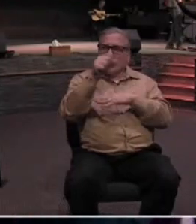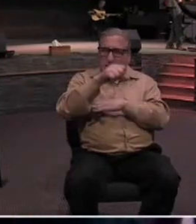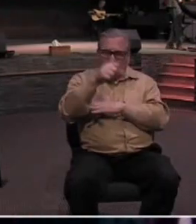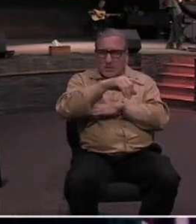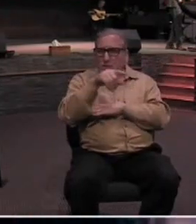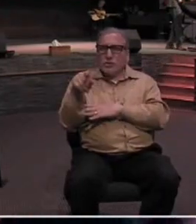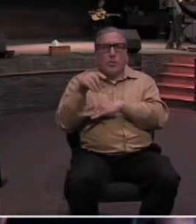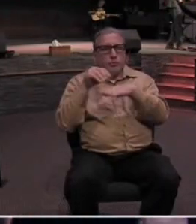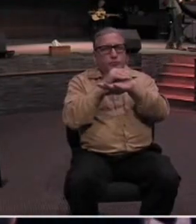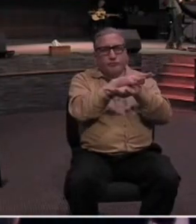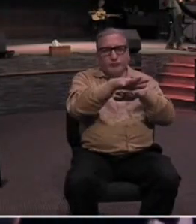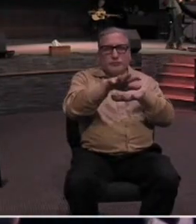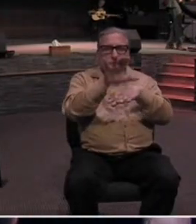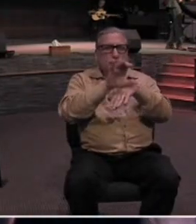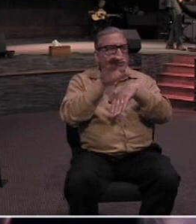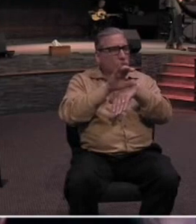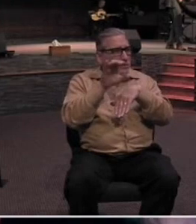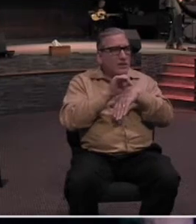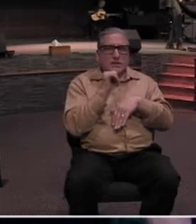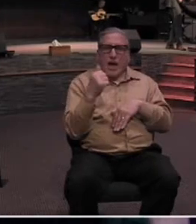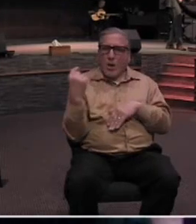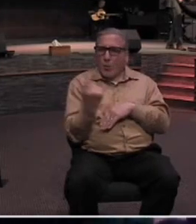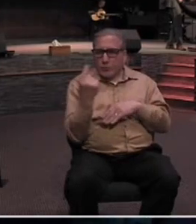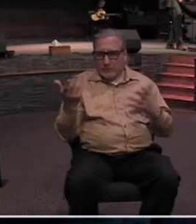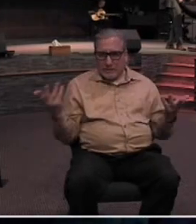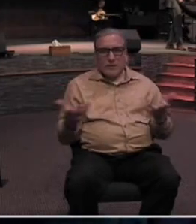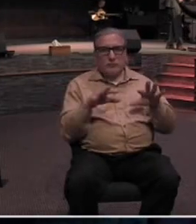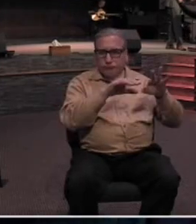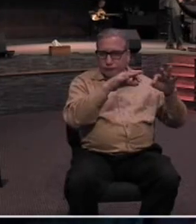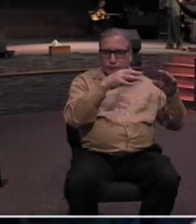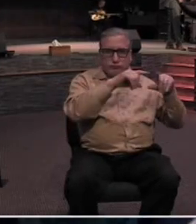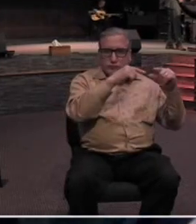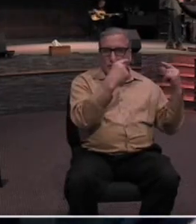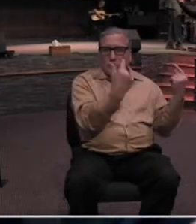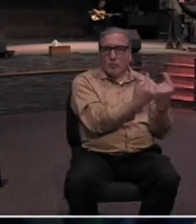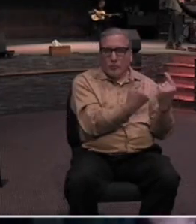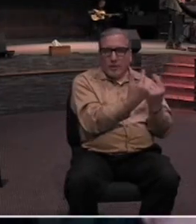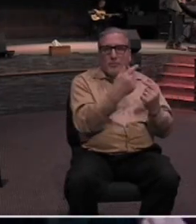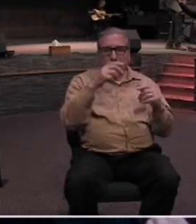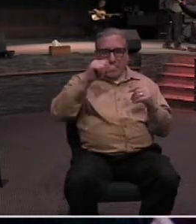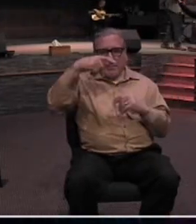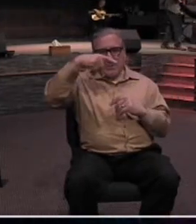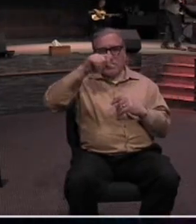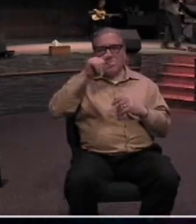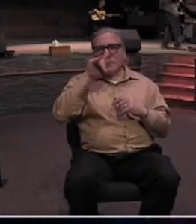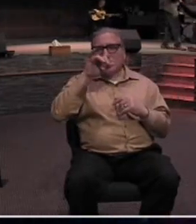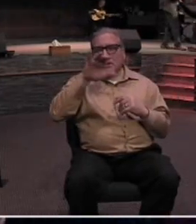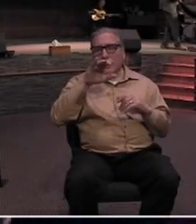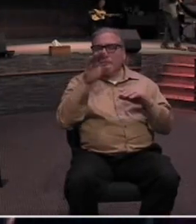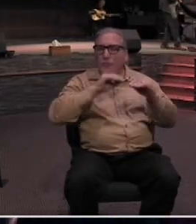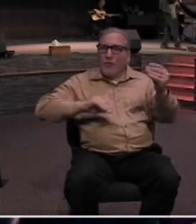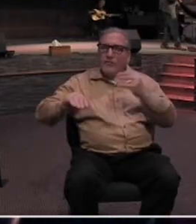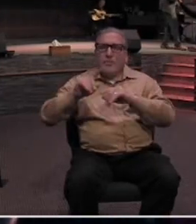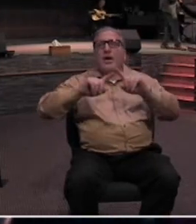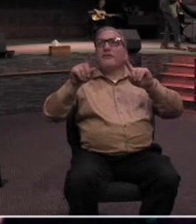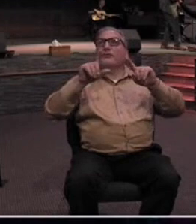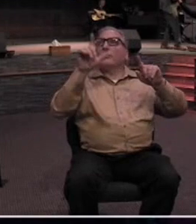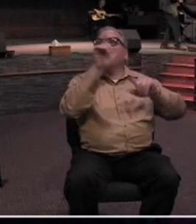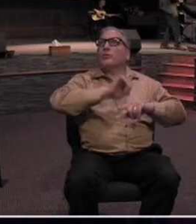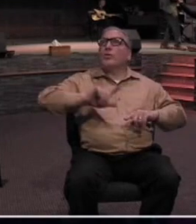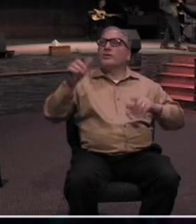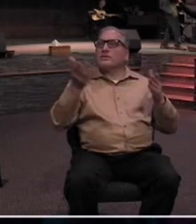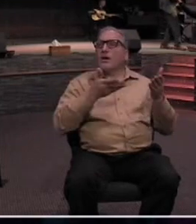you are an influential church. Not just in our fellowship, but in, amen, the apostolic movement. But the Lord has brought this church